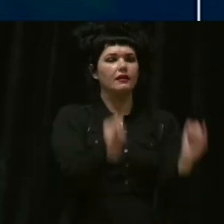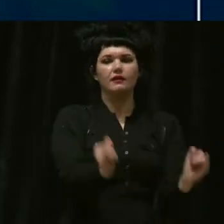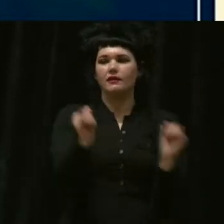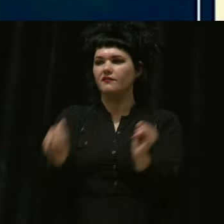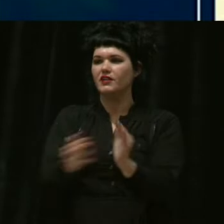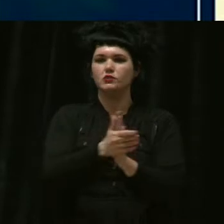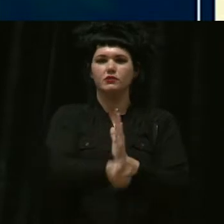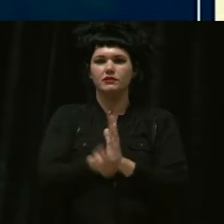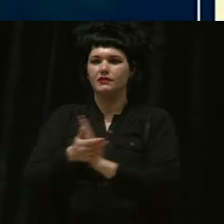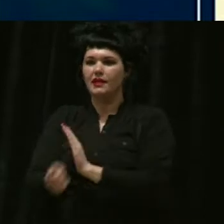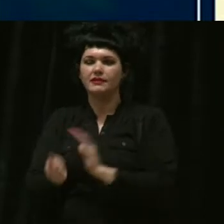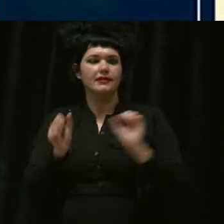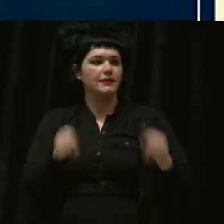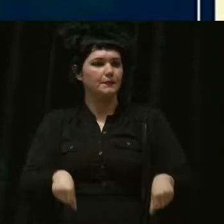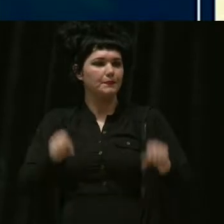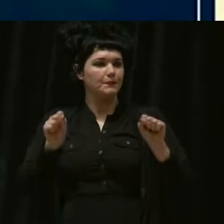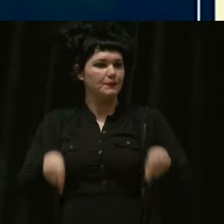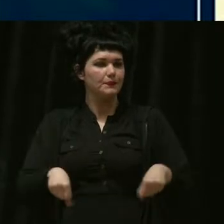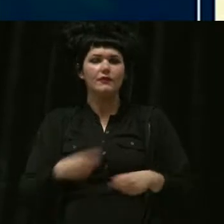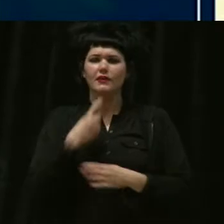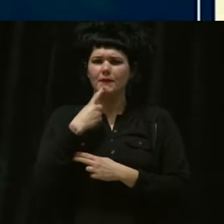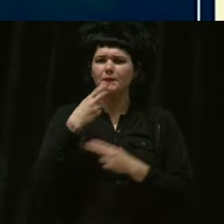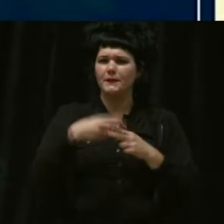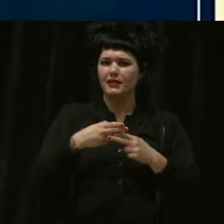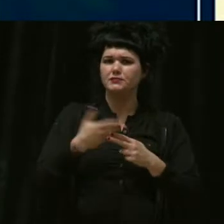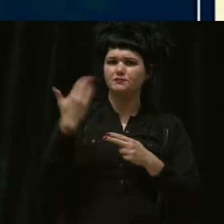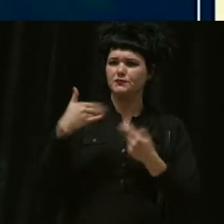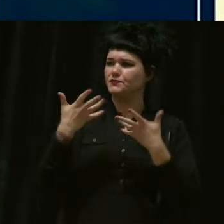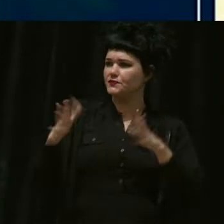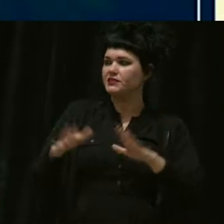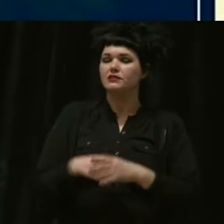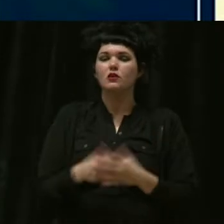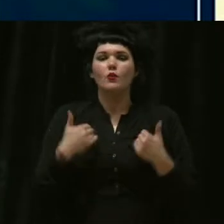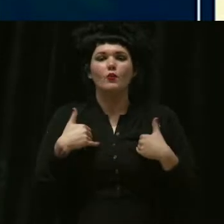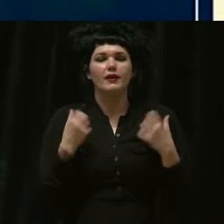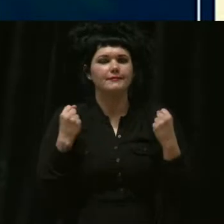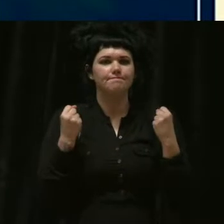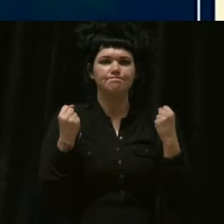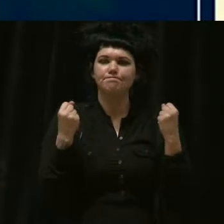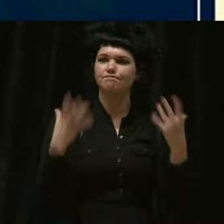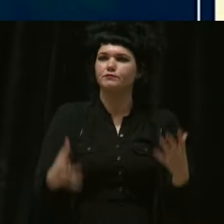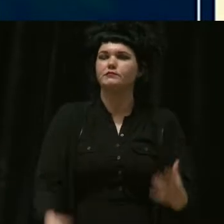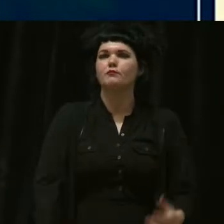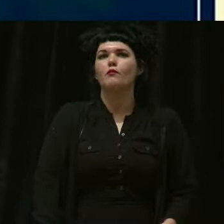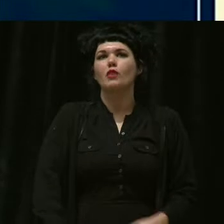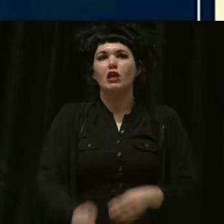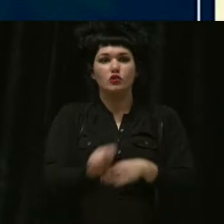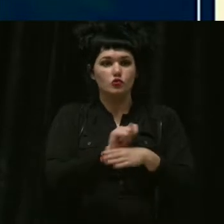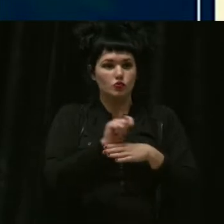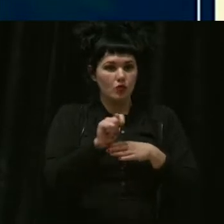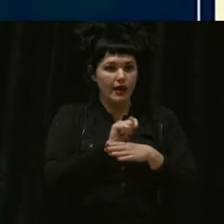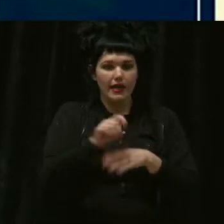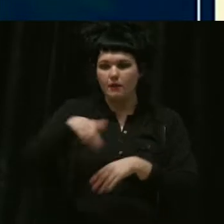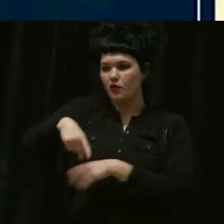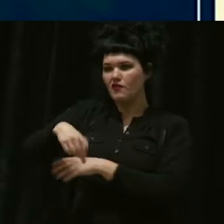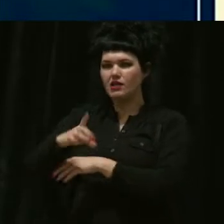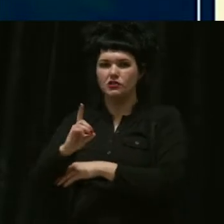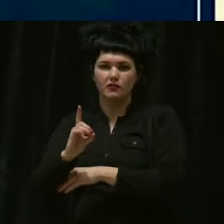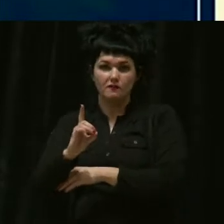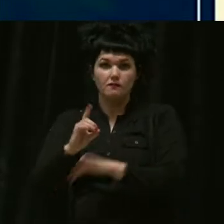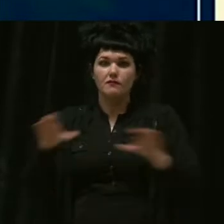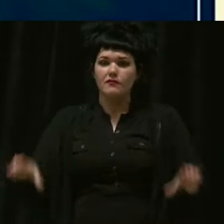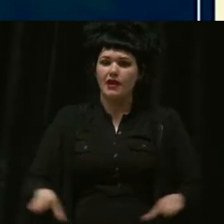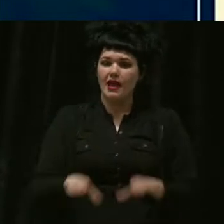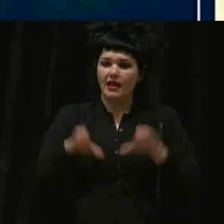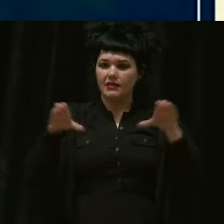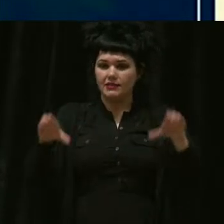capabilities. And as I mentioned earlier, we have a number of training and professional development activities that